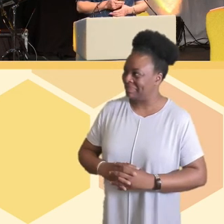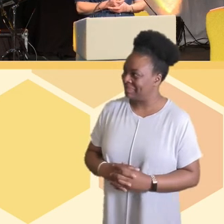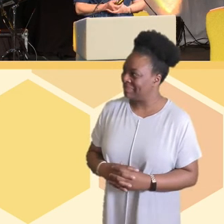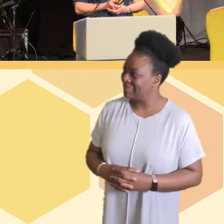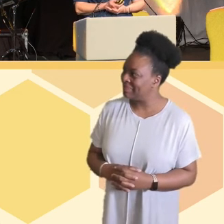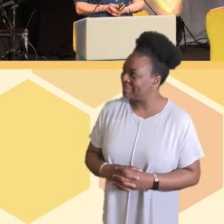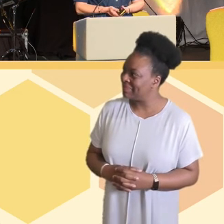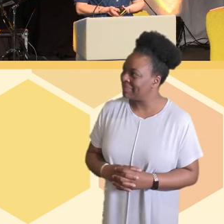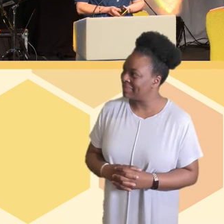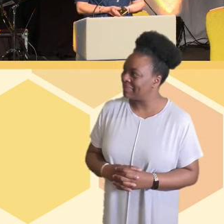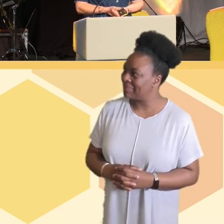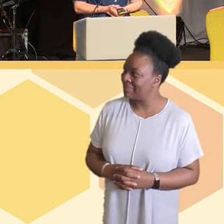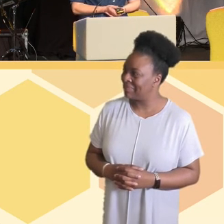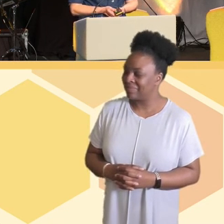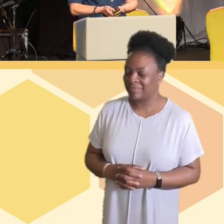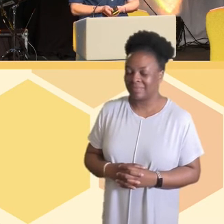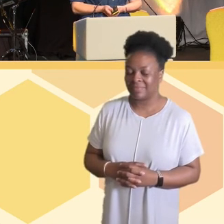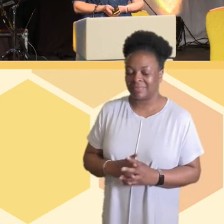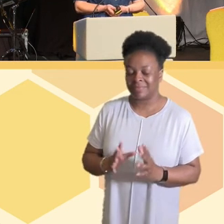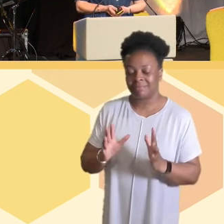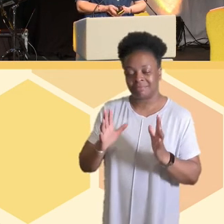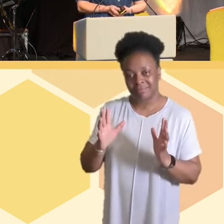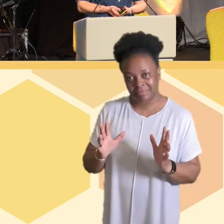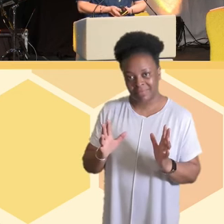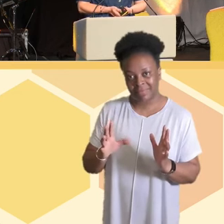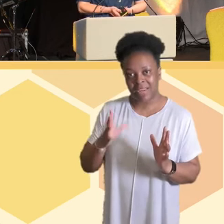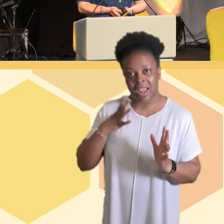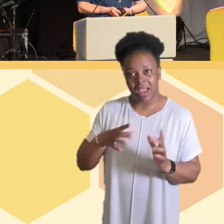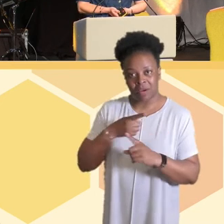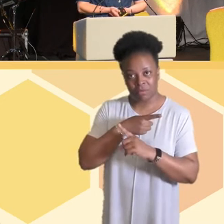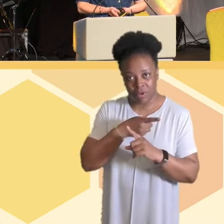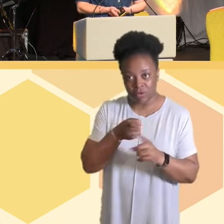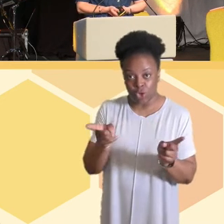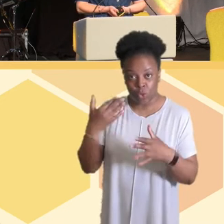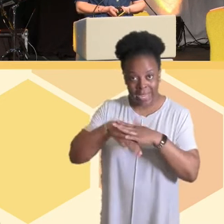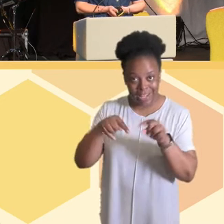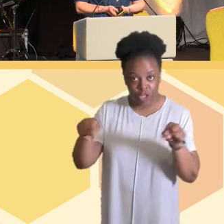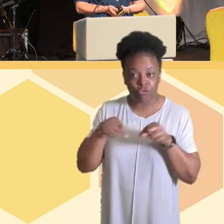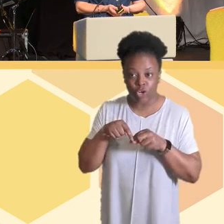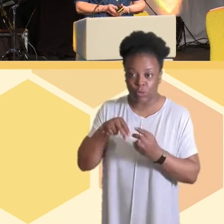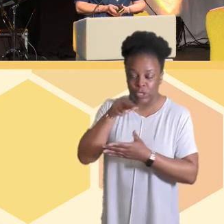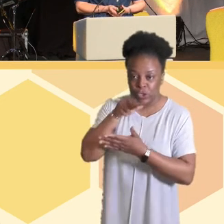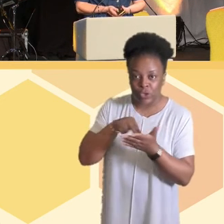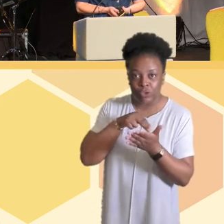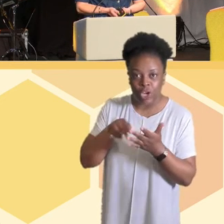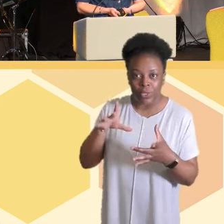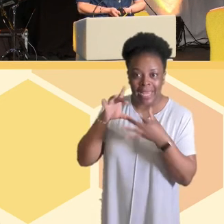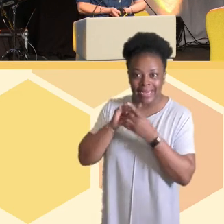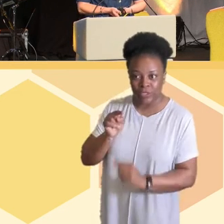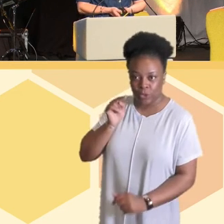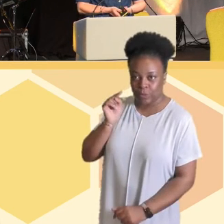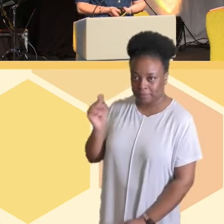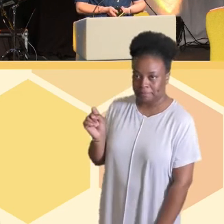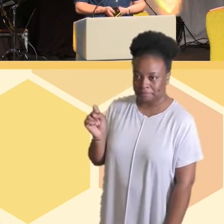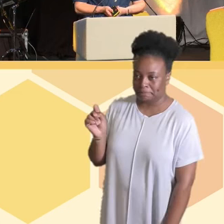Right, those of you who are... Yes, sorry. So firstly, I invite you to cast your vote with regard to John Levick serving as our treasurer for